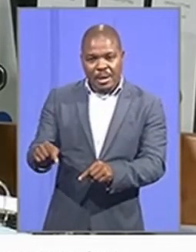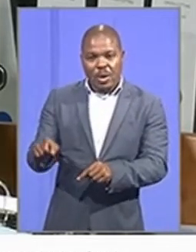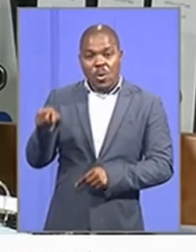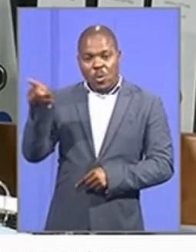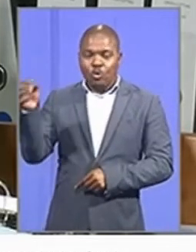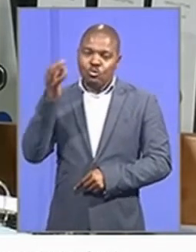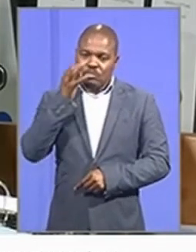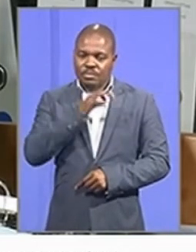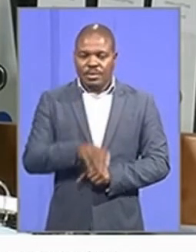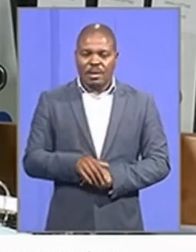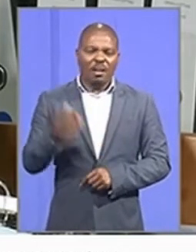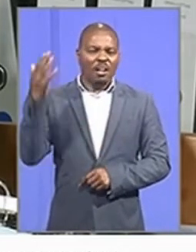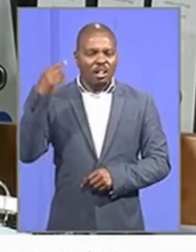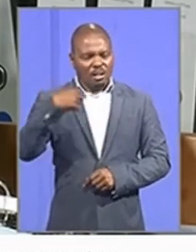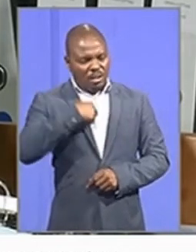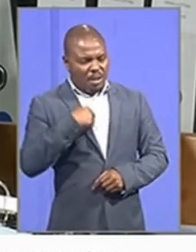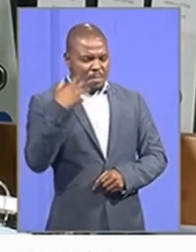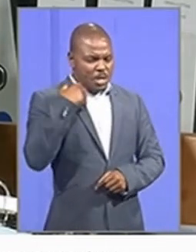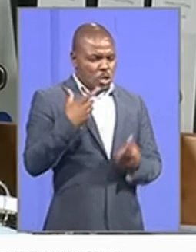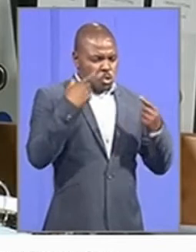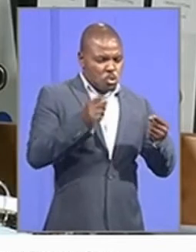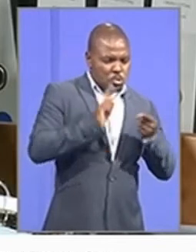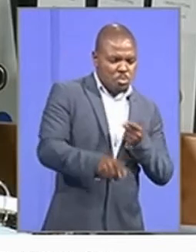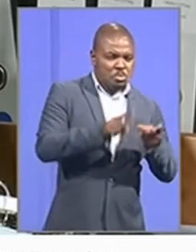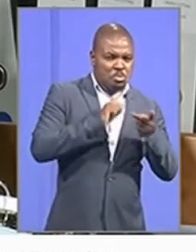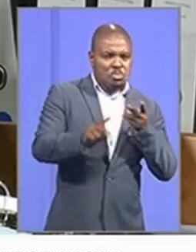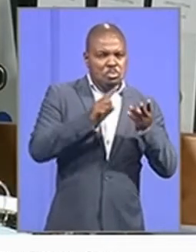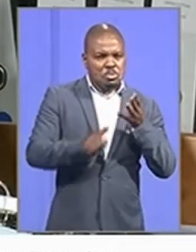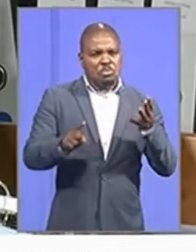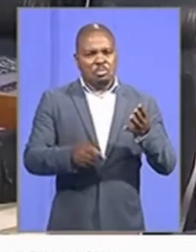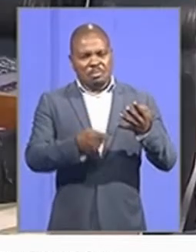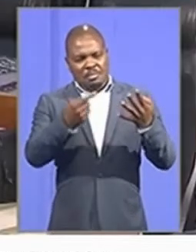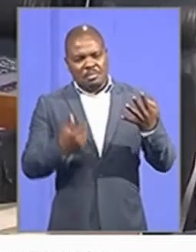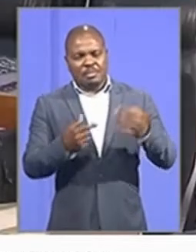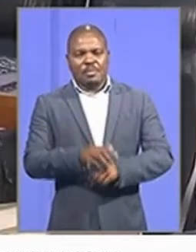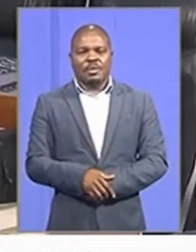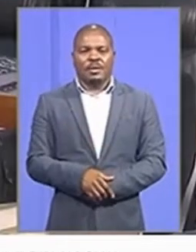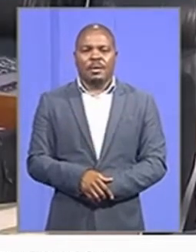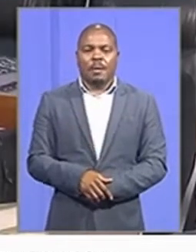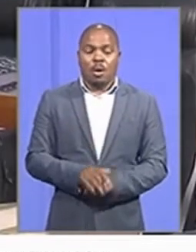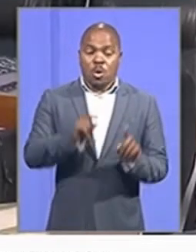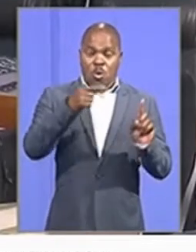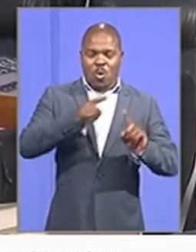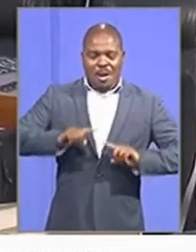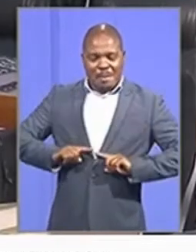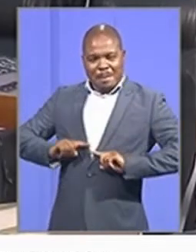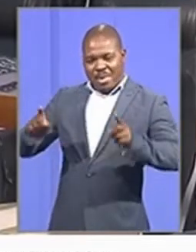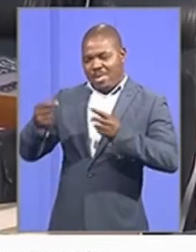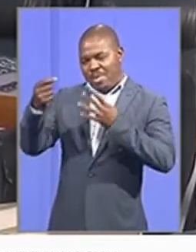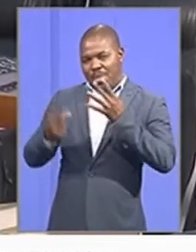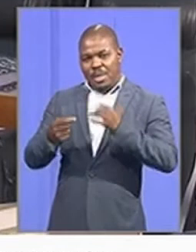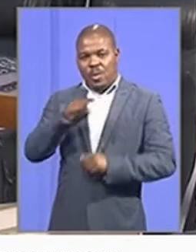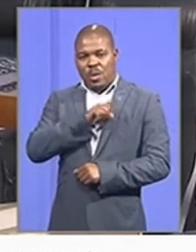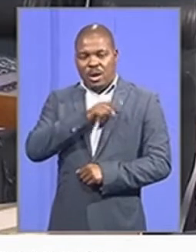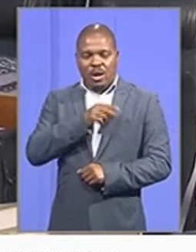when he was a minister, he used to do this, he used to do that for me. Gigaba o ganetsana le ntlha ya gore o ne a dirisa dithata